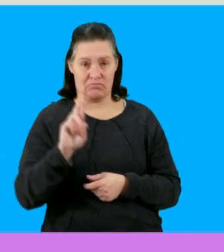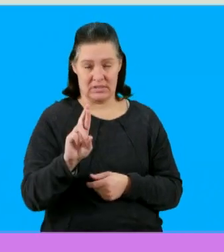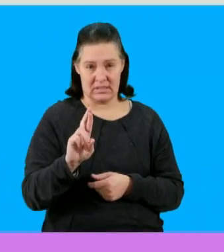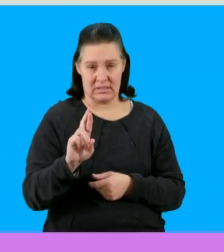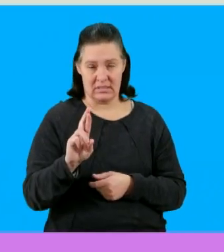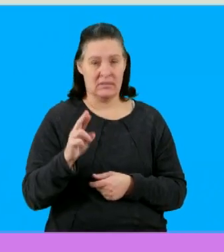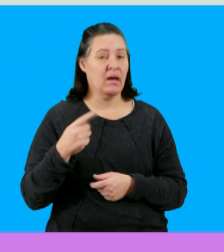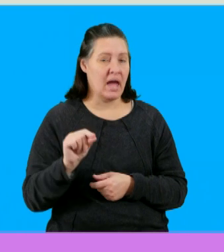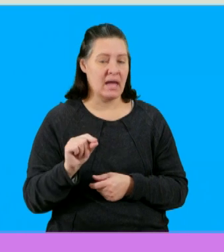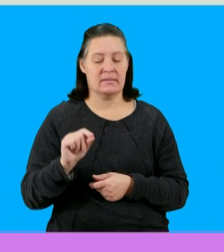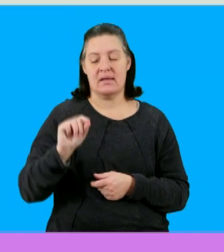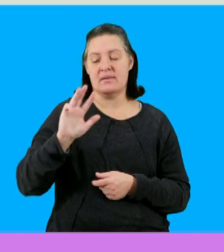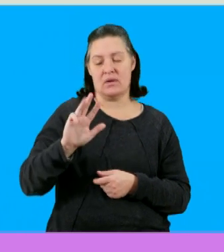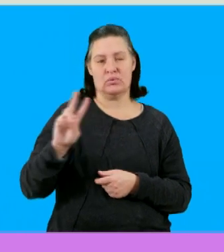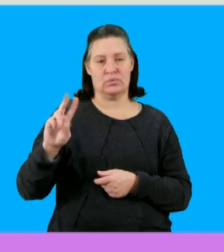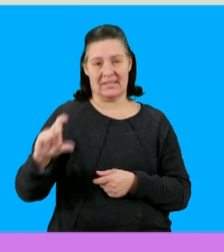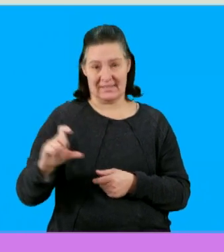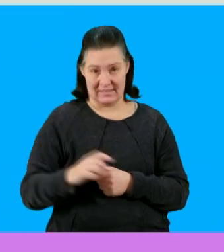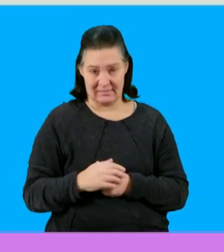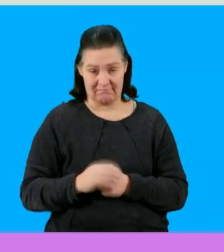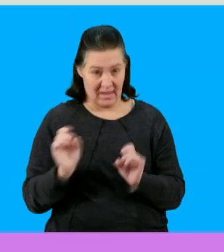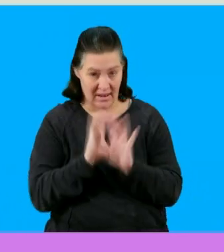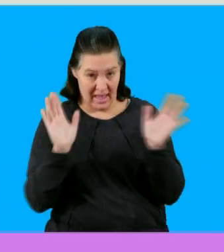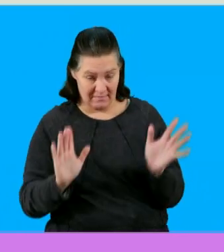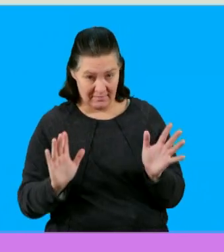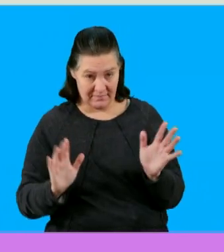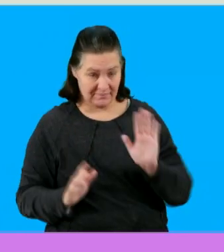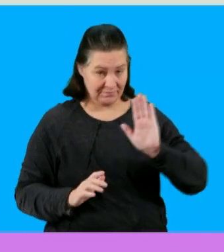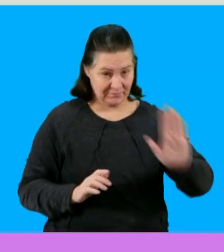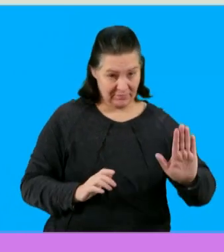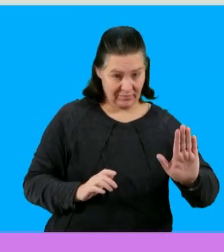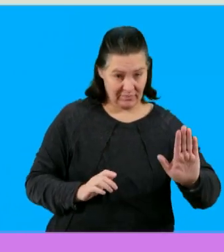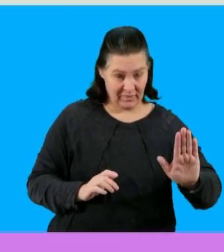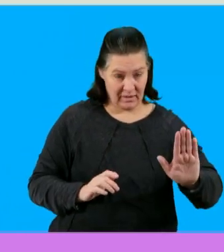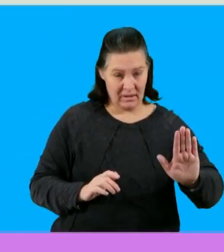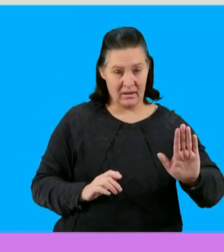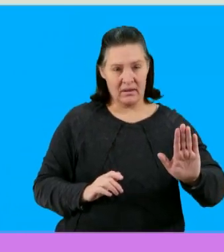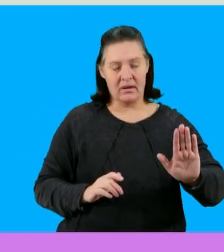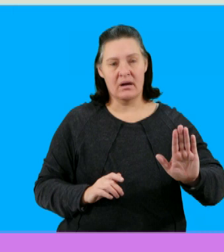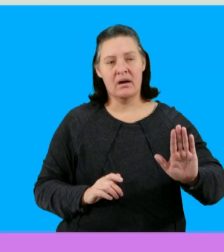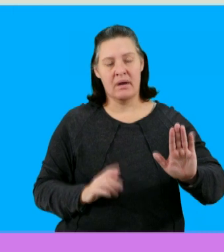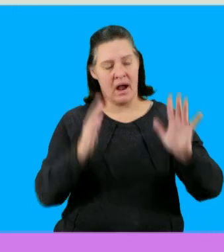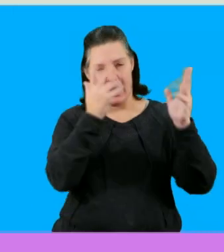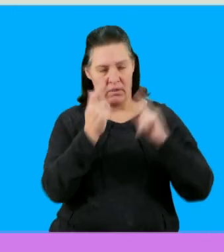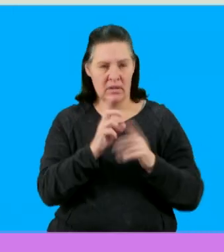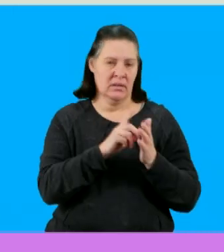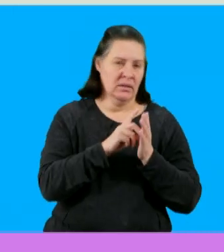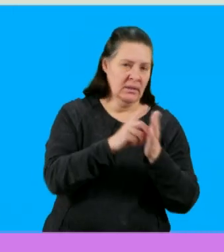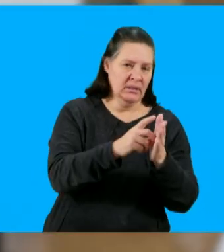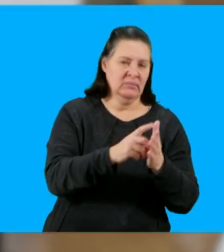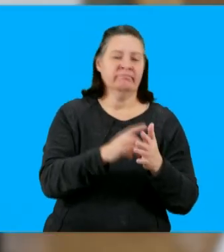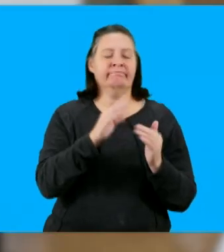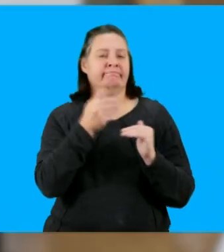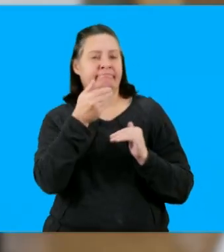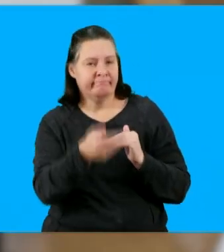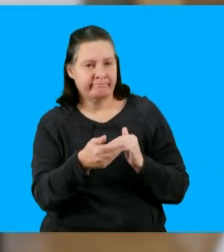2,229 Rand and 92 cents. Guys, I hope that's clear to all of you. I basically took and I calculated the